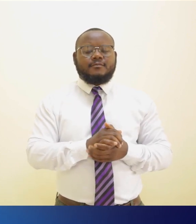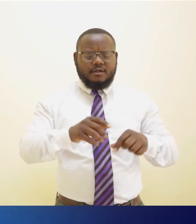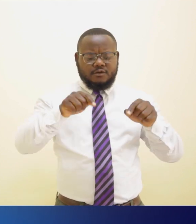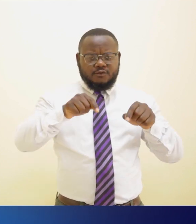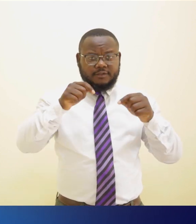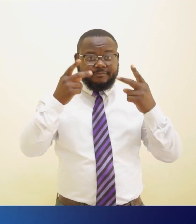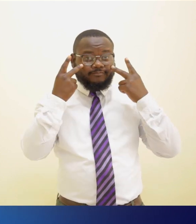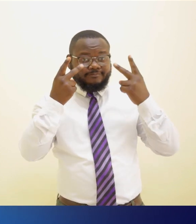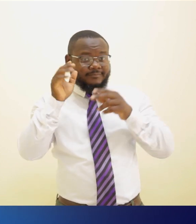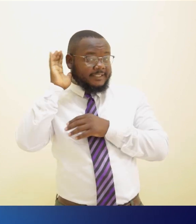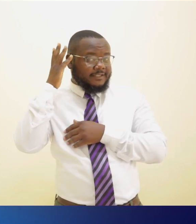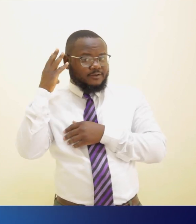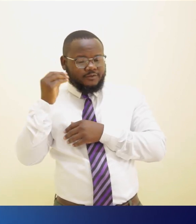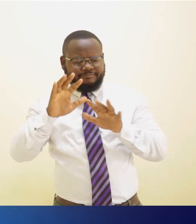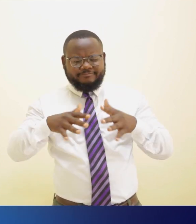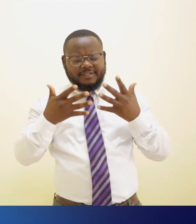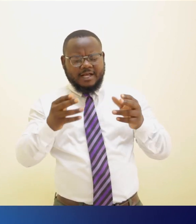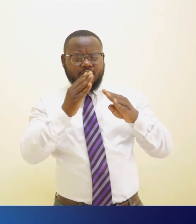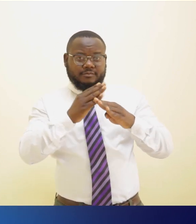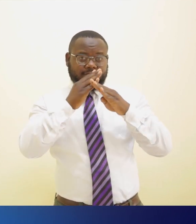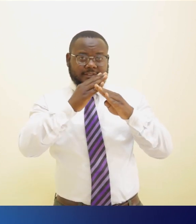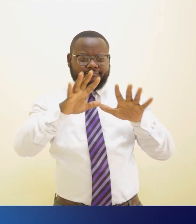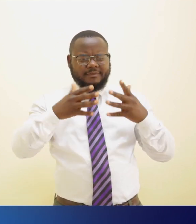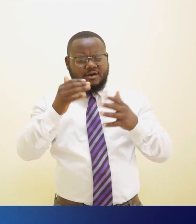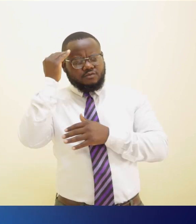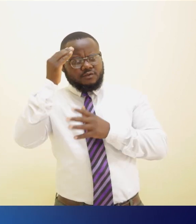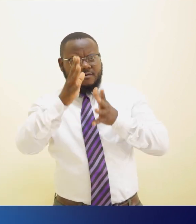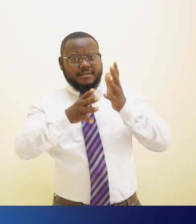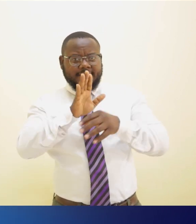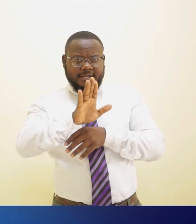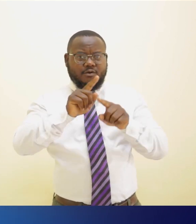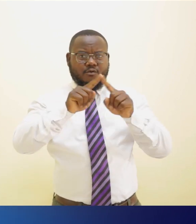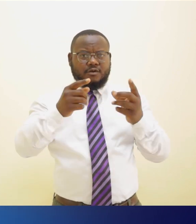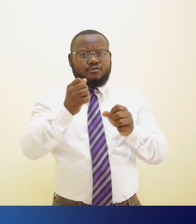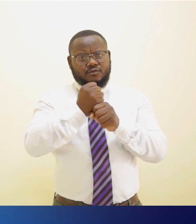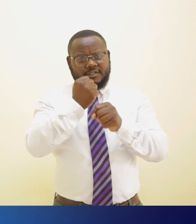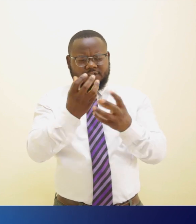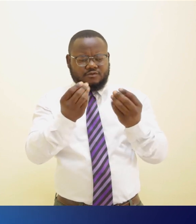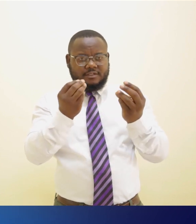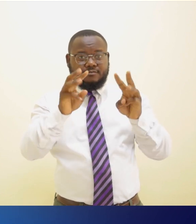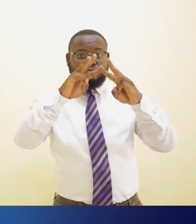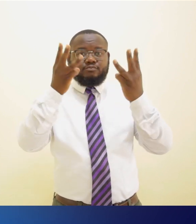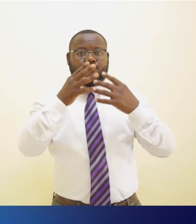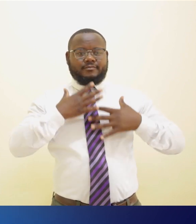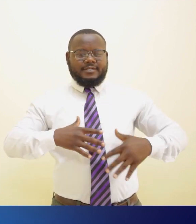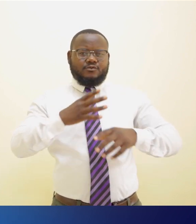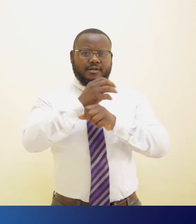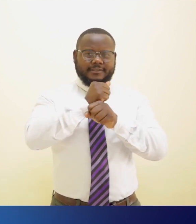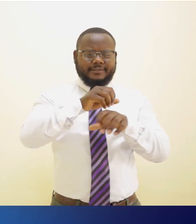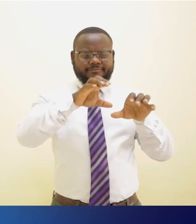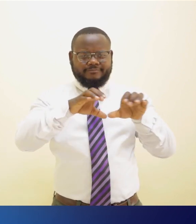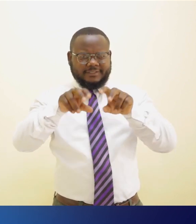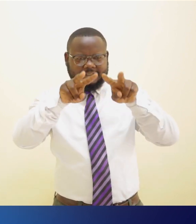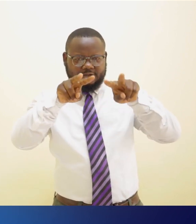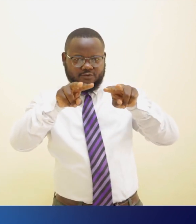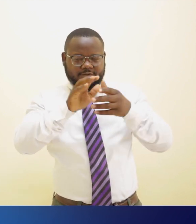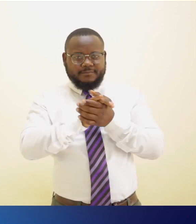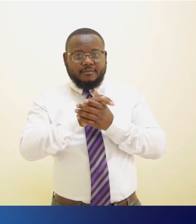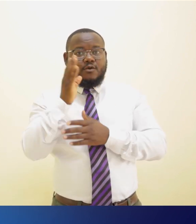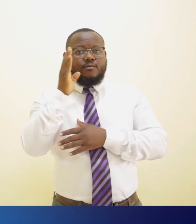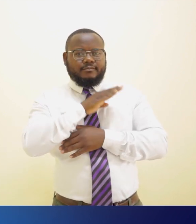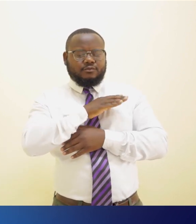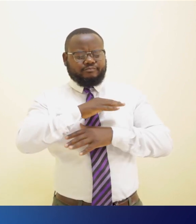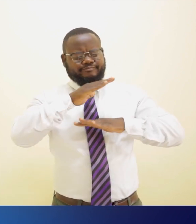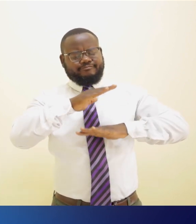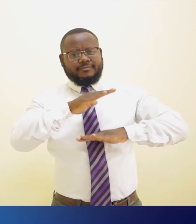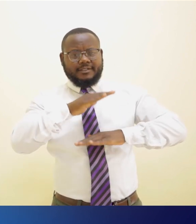Today we are considering hearing loss, how to prevent it, how to recognize red flags, and how to use simple World Health Organization screening tools. By the end,